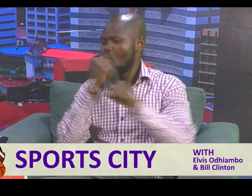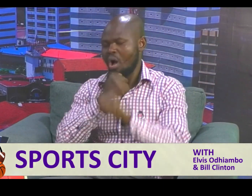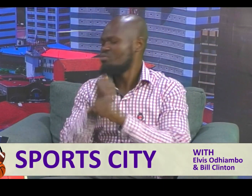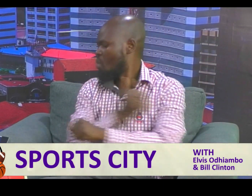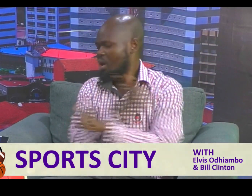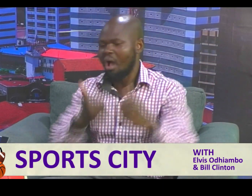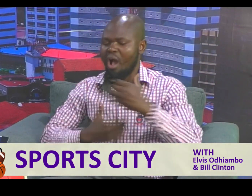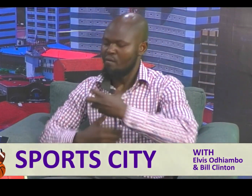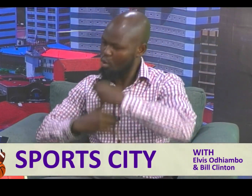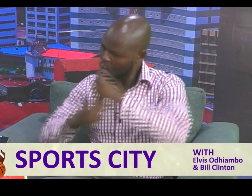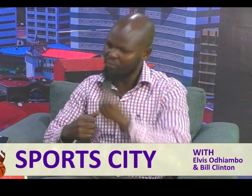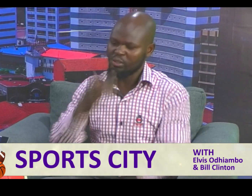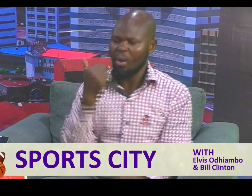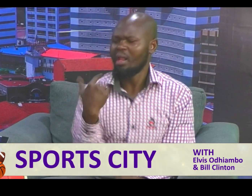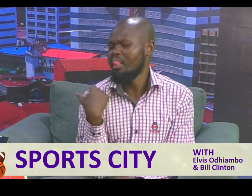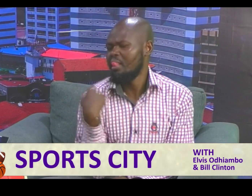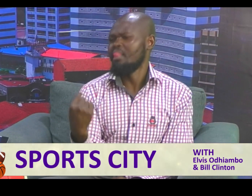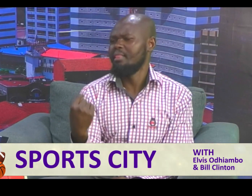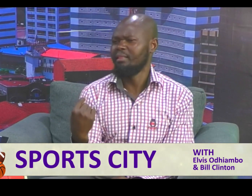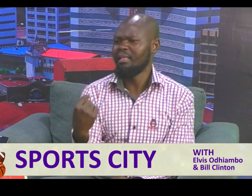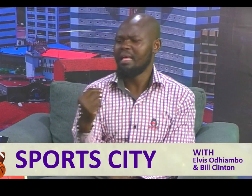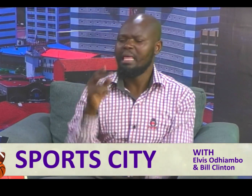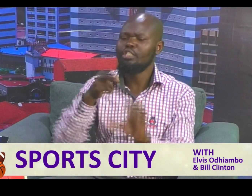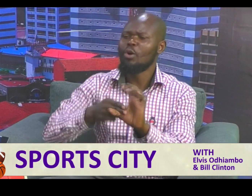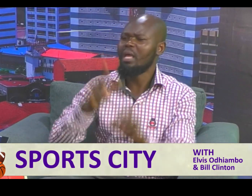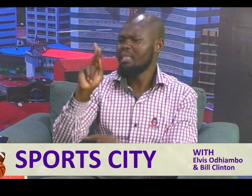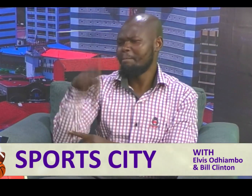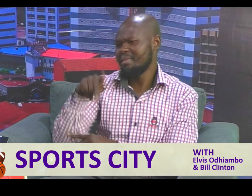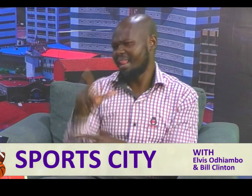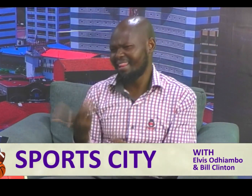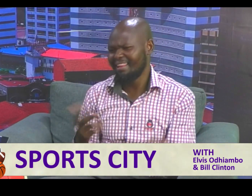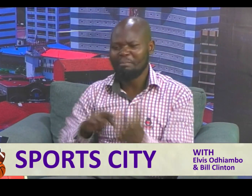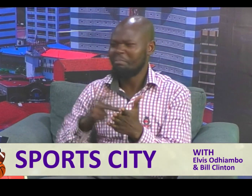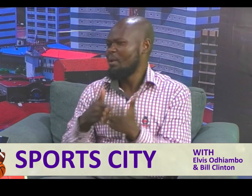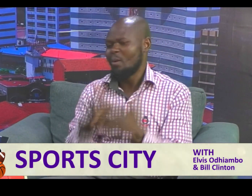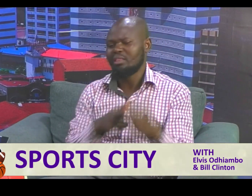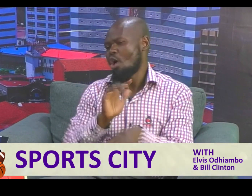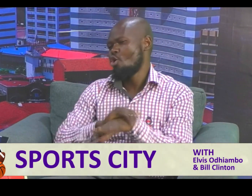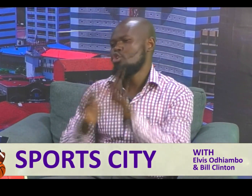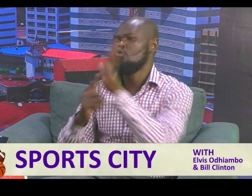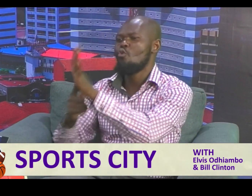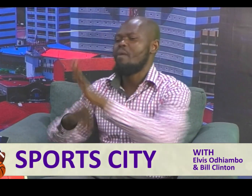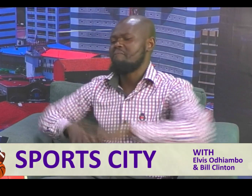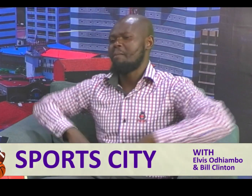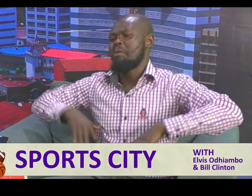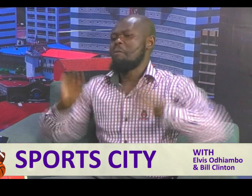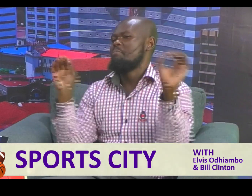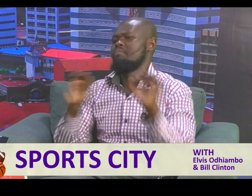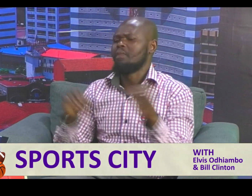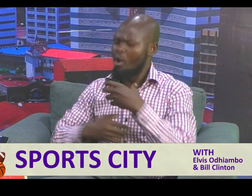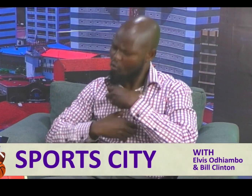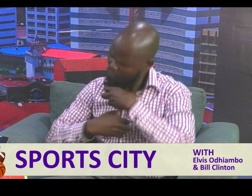So thank you, Muranga Seals, and congratulations for the good work that you're doing. Because you recently joined